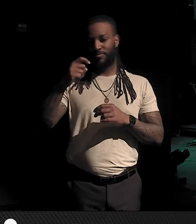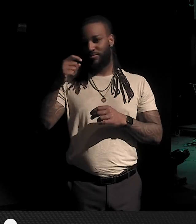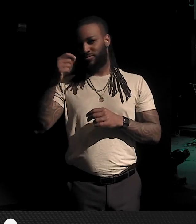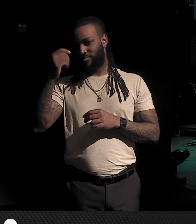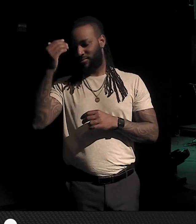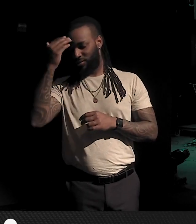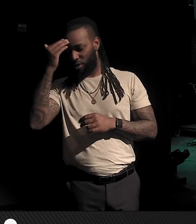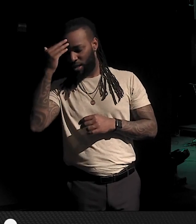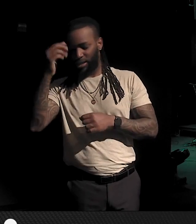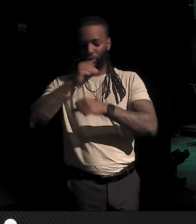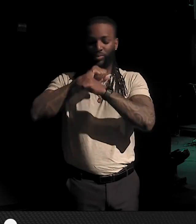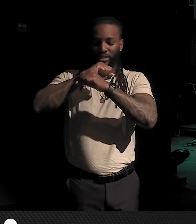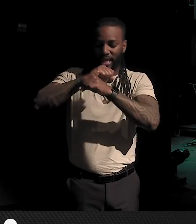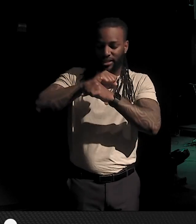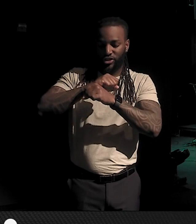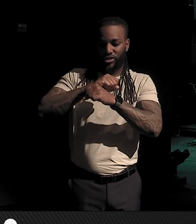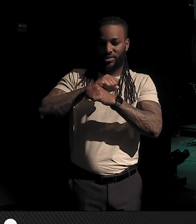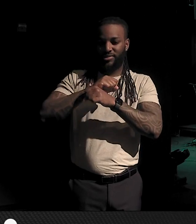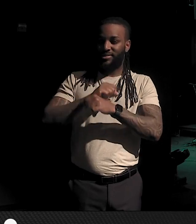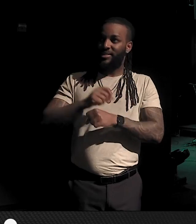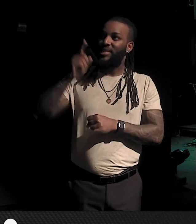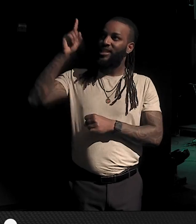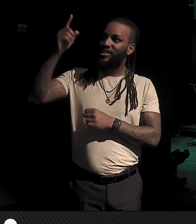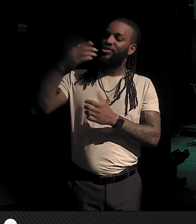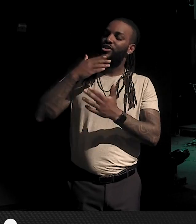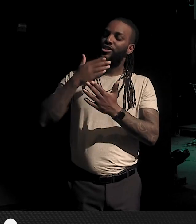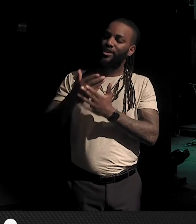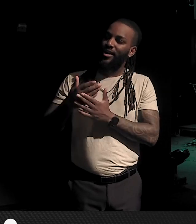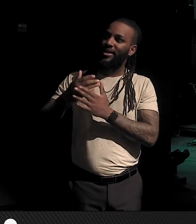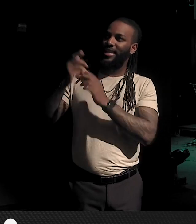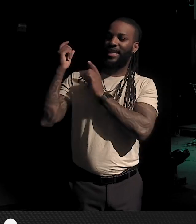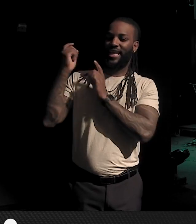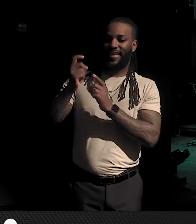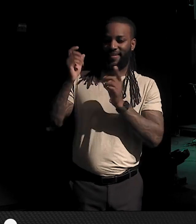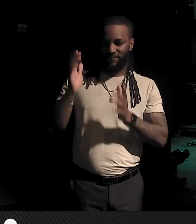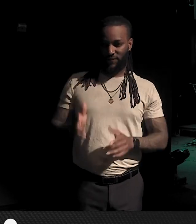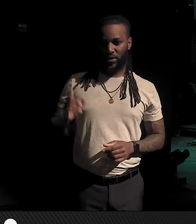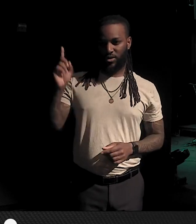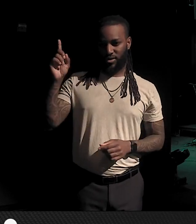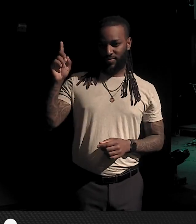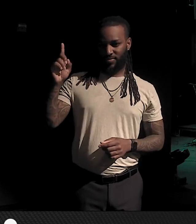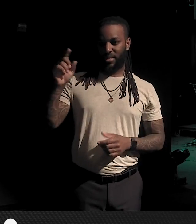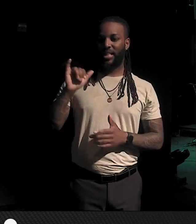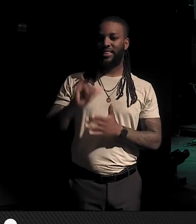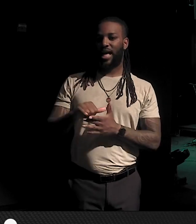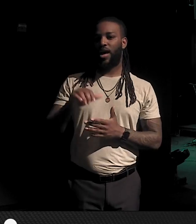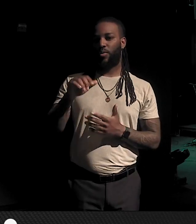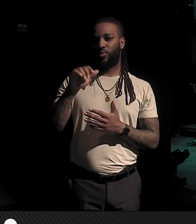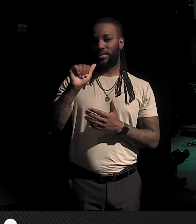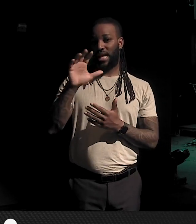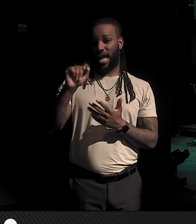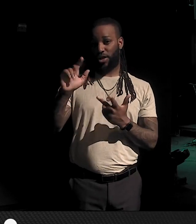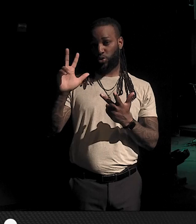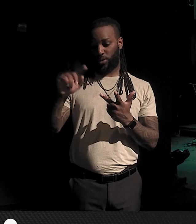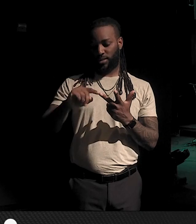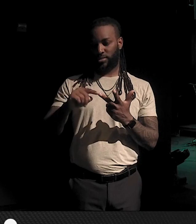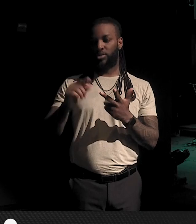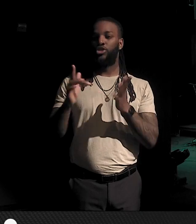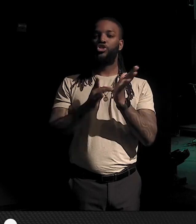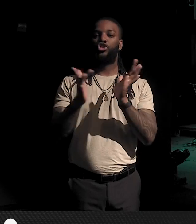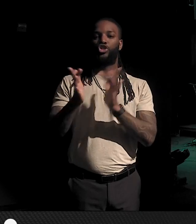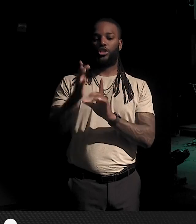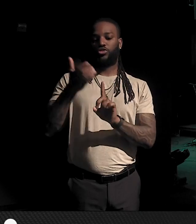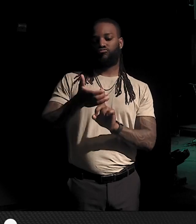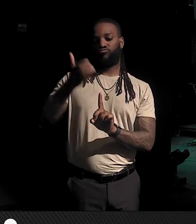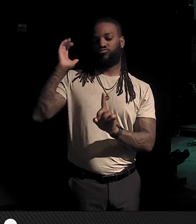and protection. He's a good giver. That was Act 3, Jesus revealing himself,